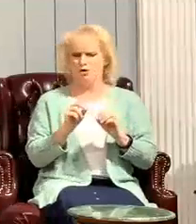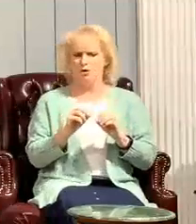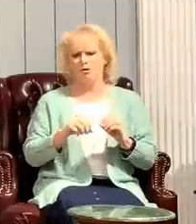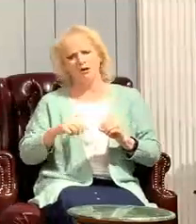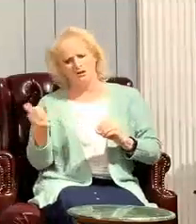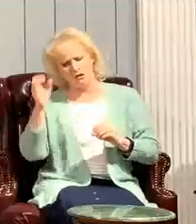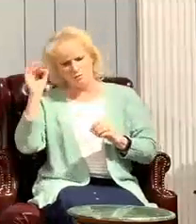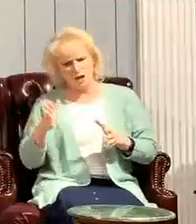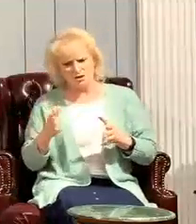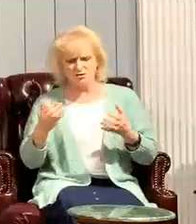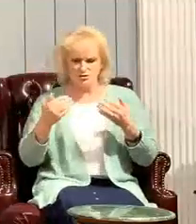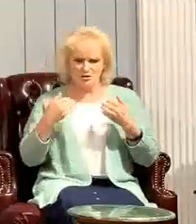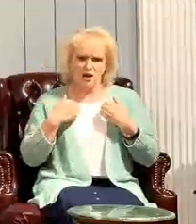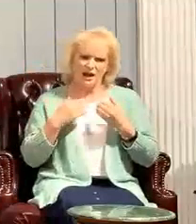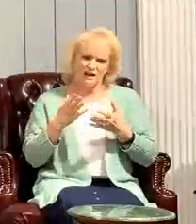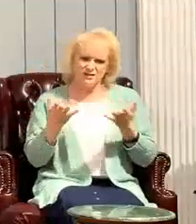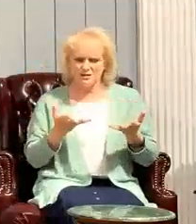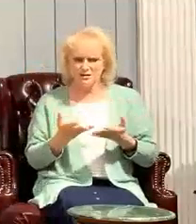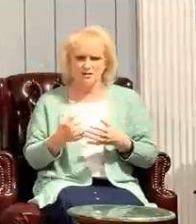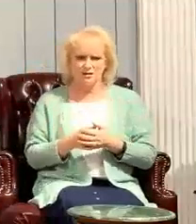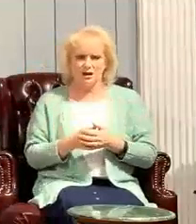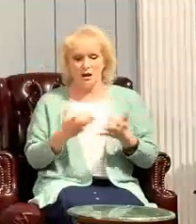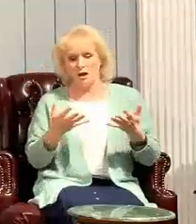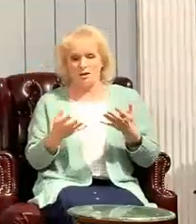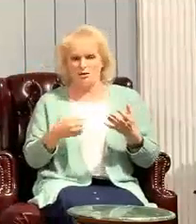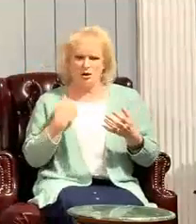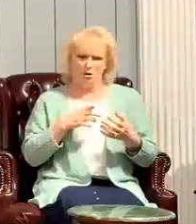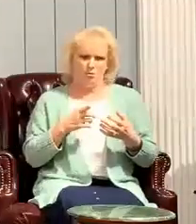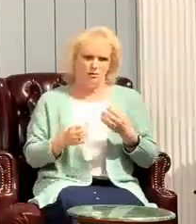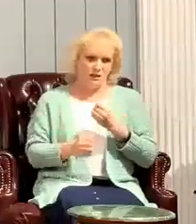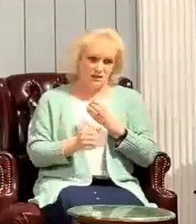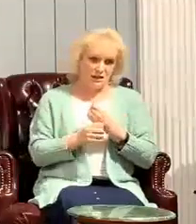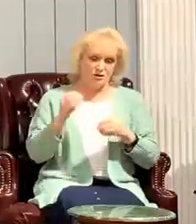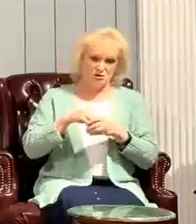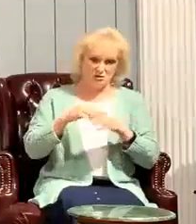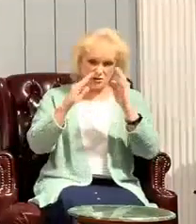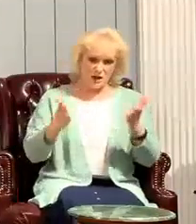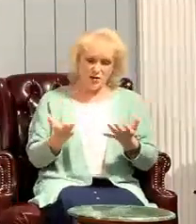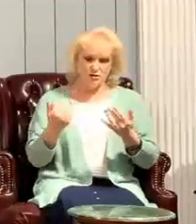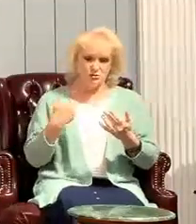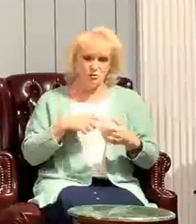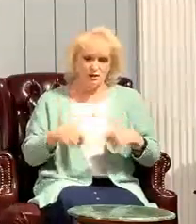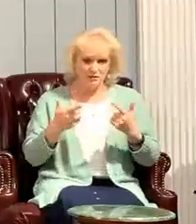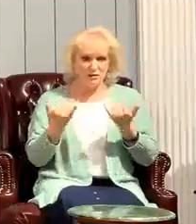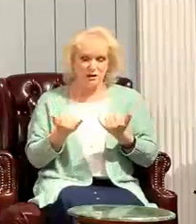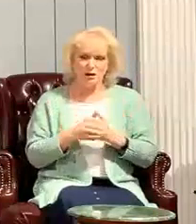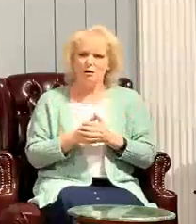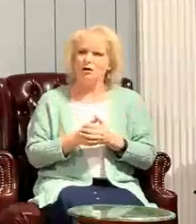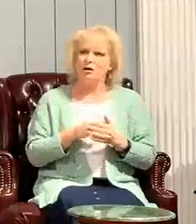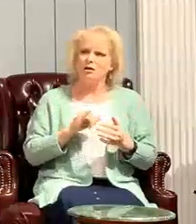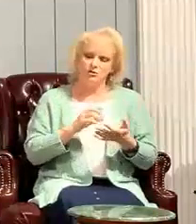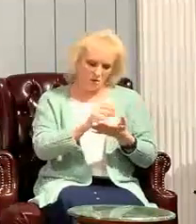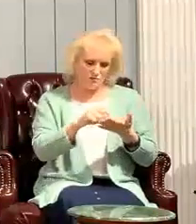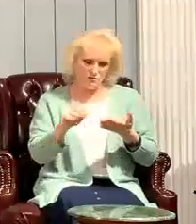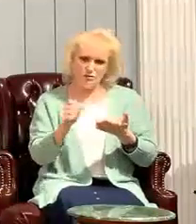you know, and besides that, we're going to die in this house that we're living in, and, you know, and so if they can do it, I can do it, and that's what I said. So I went ahead, and I fought, filled